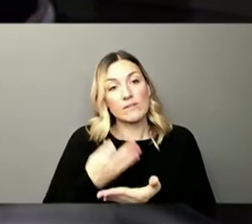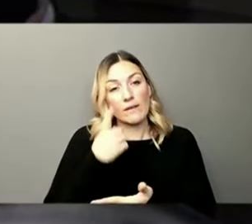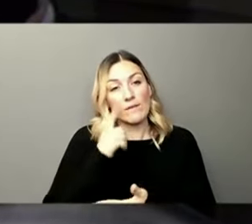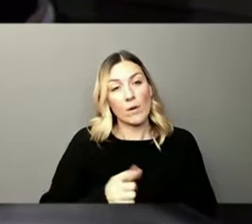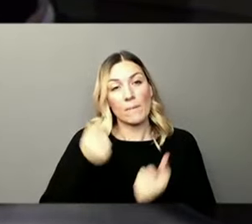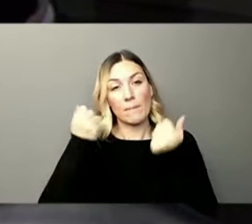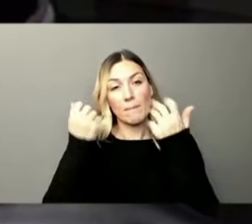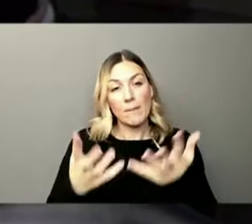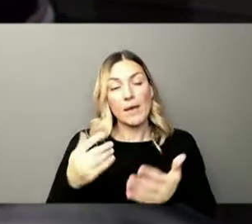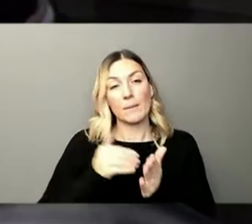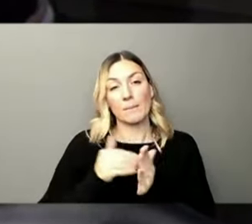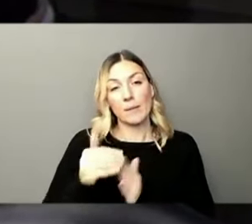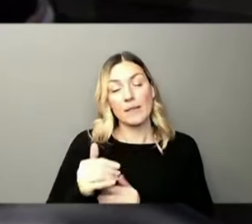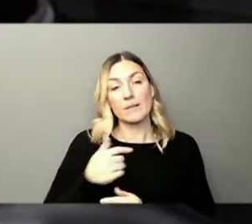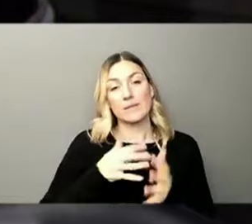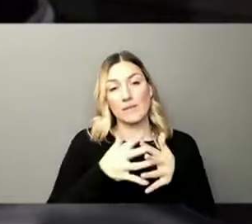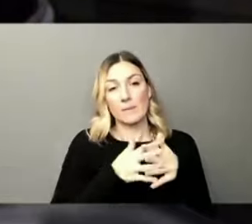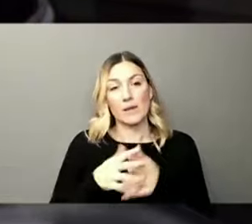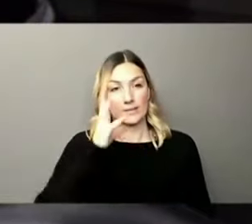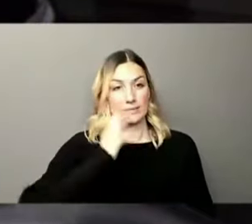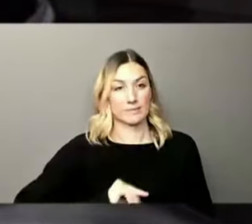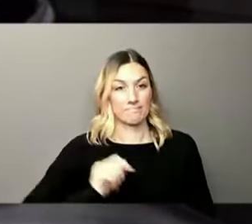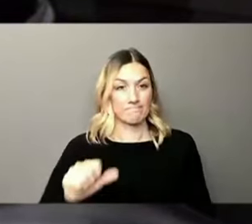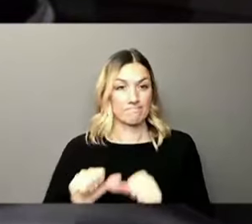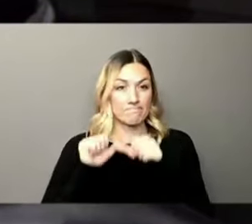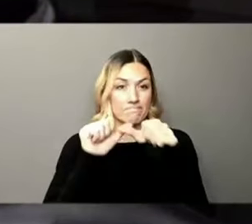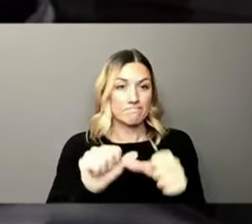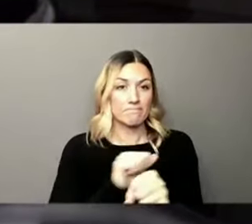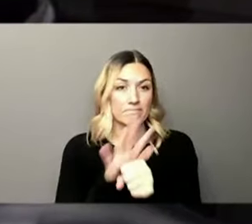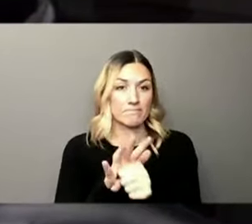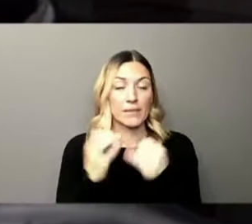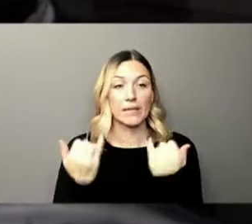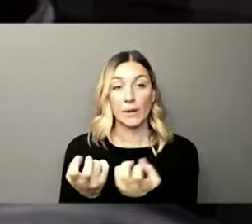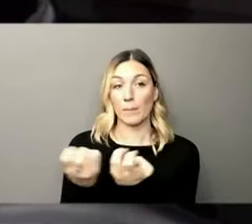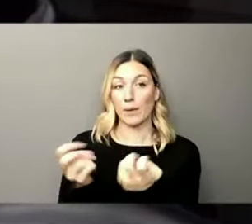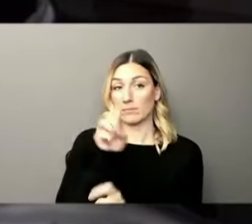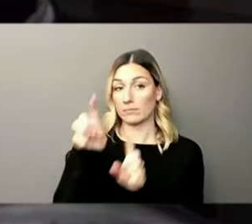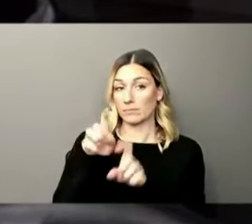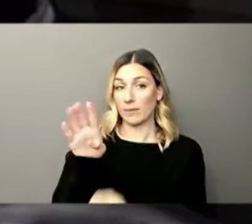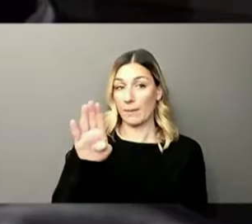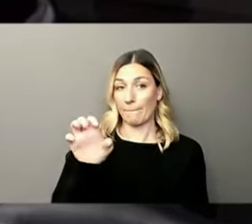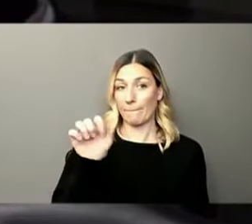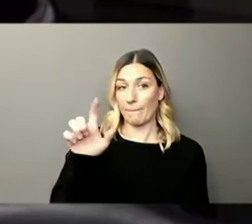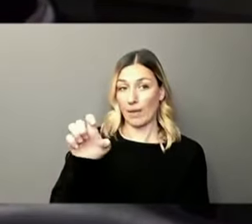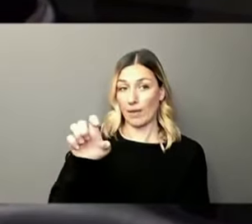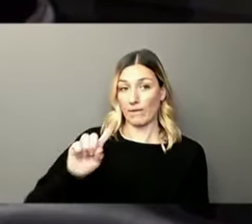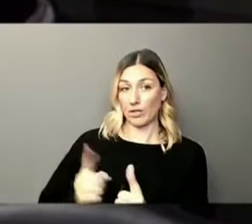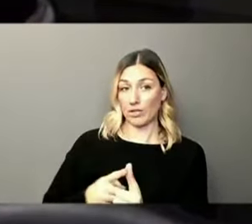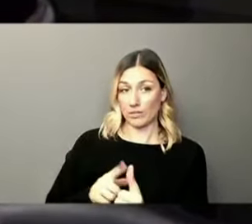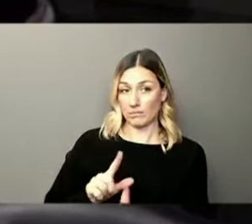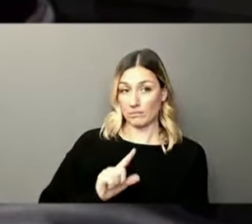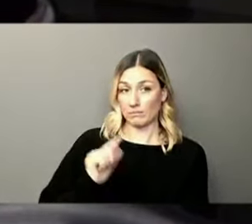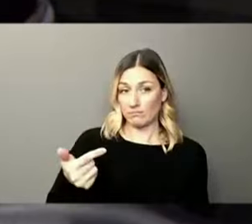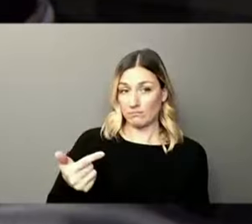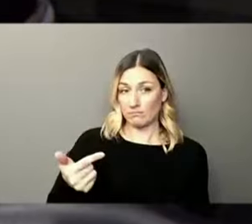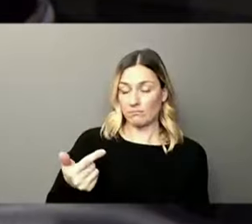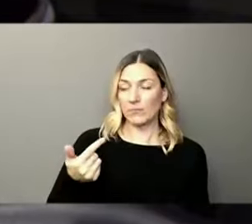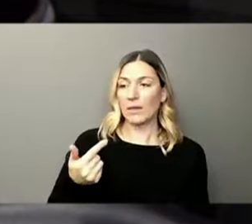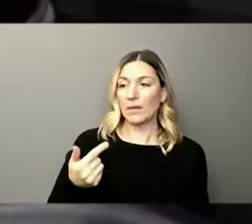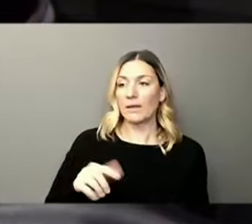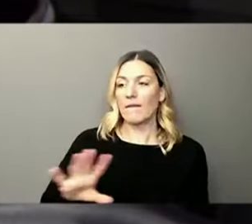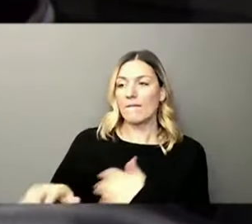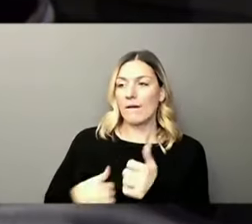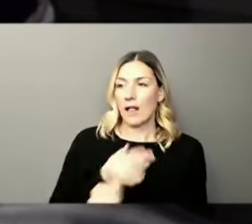experiencing long COVID. So now to my questions to the panel. Ms. Beal, I want to start with you, and I want to, this is a follow-up